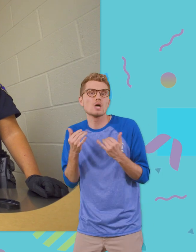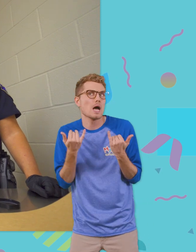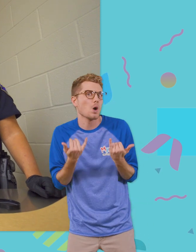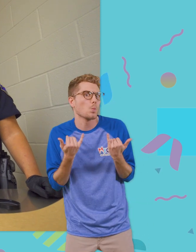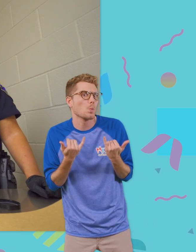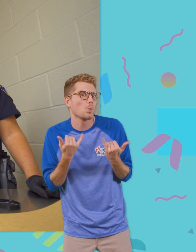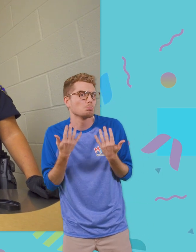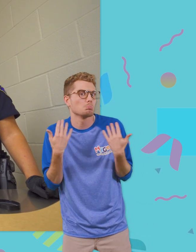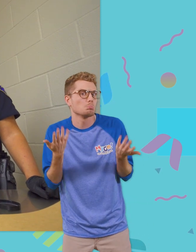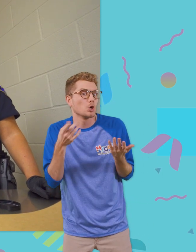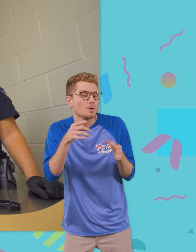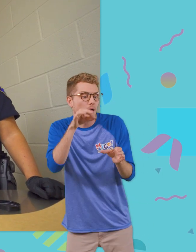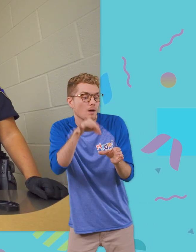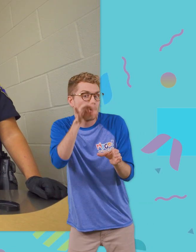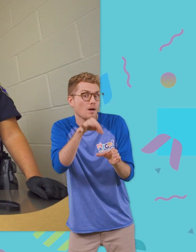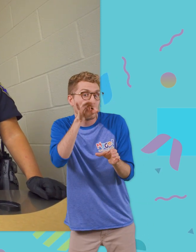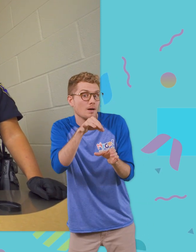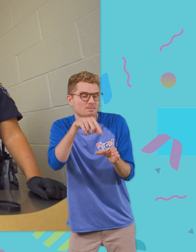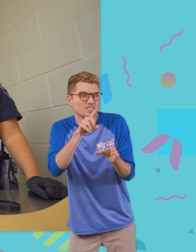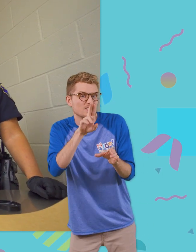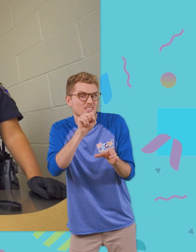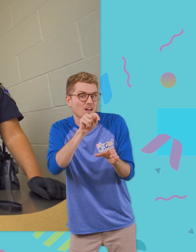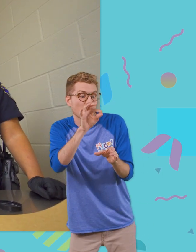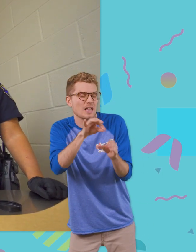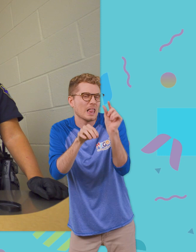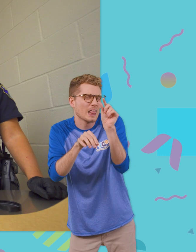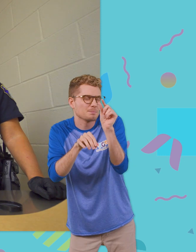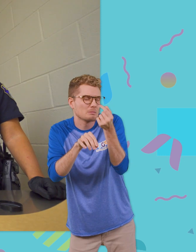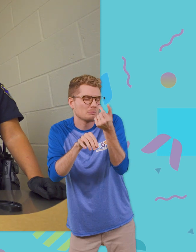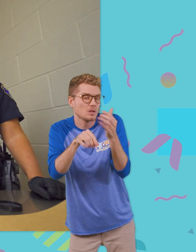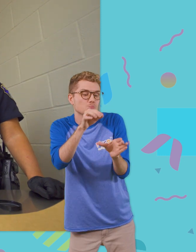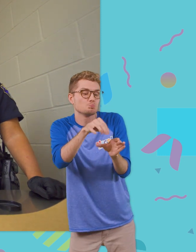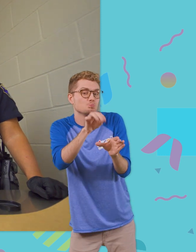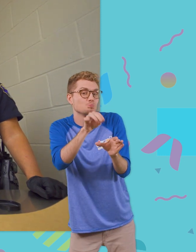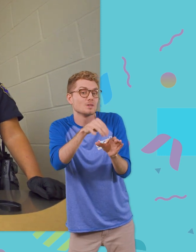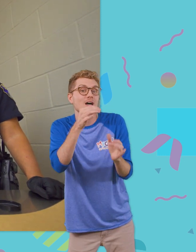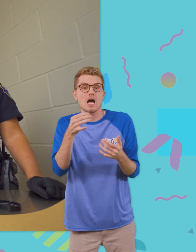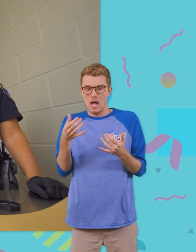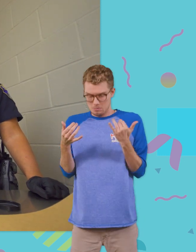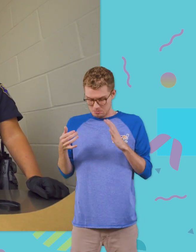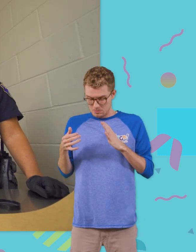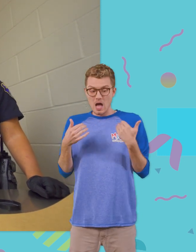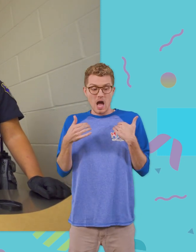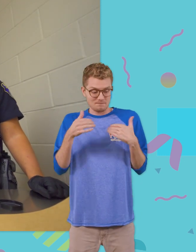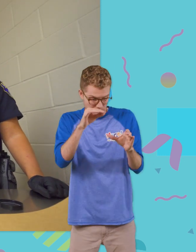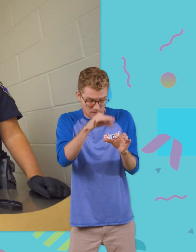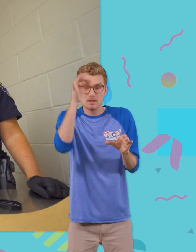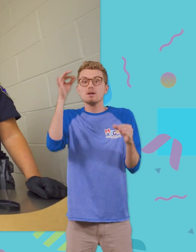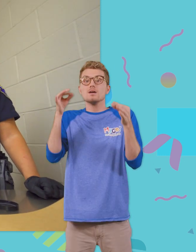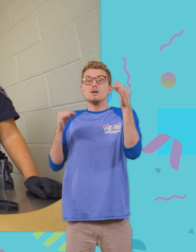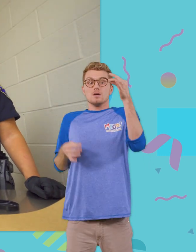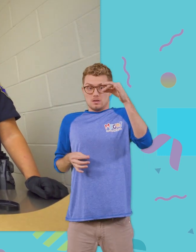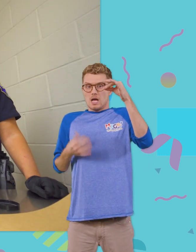Okay. Now dip your brush into the dust. Okay. Just a little bit. Okay. I've got some dust.